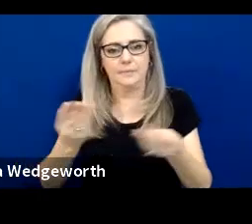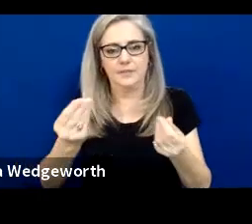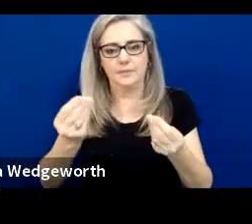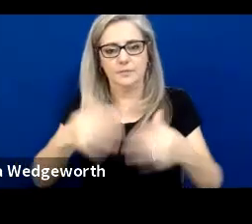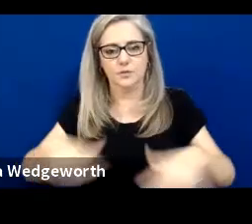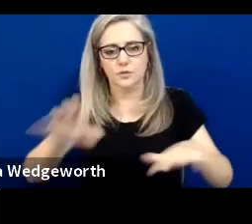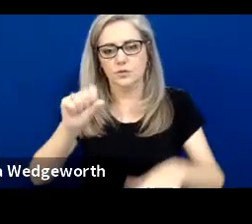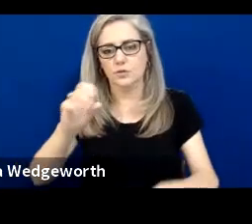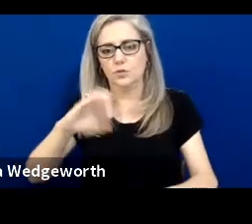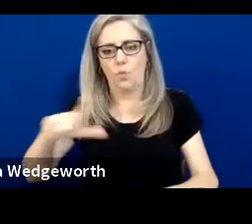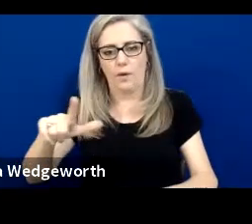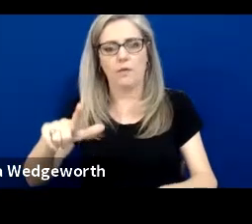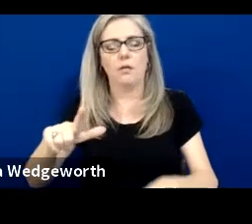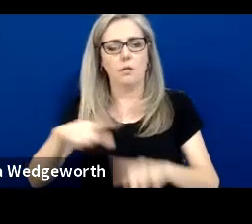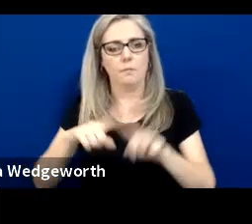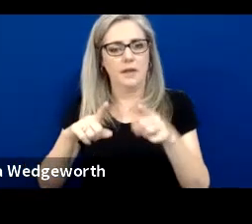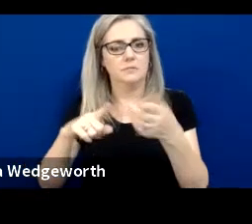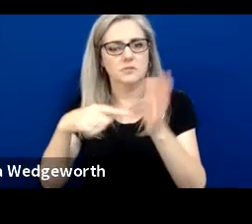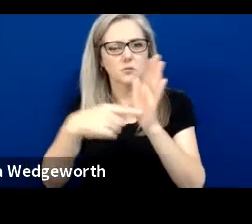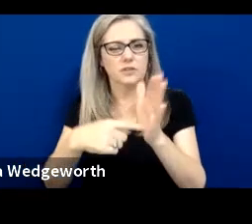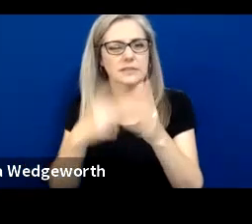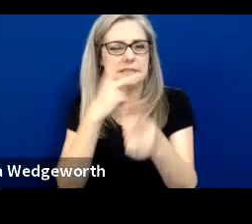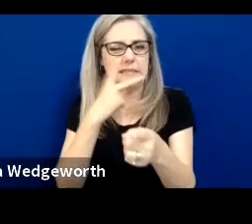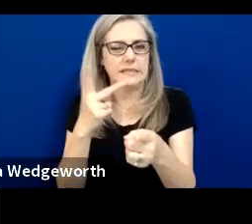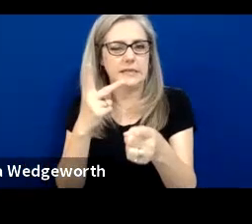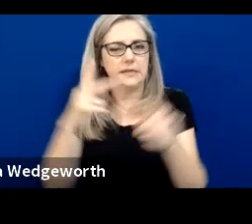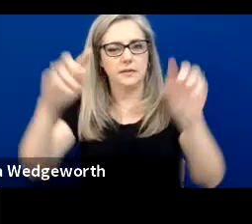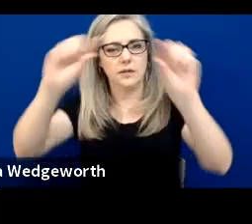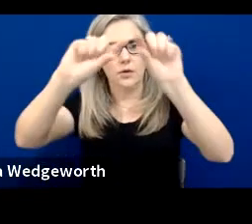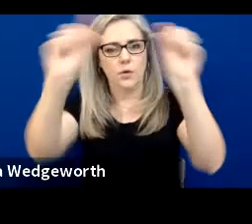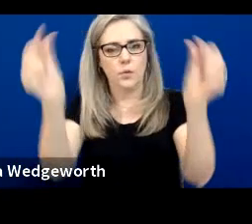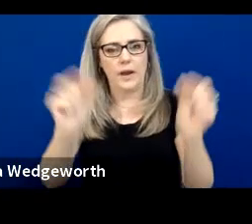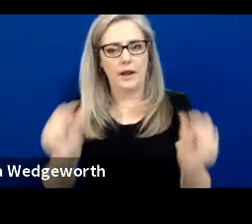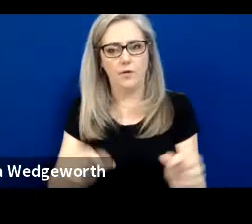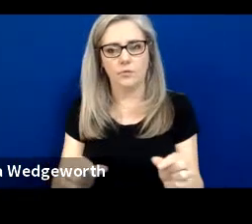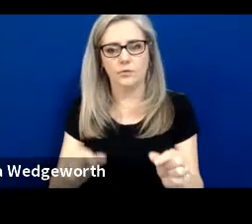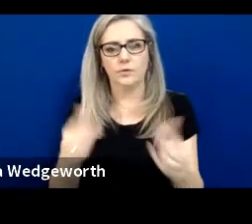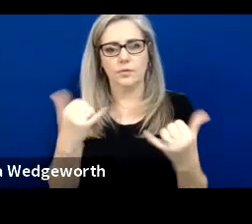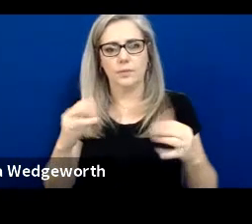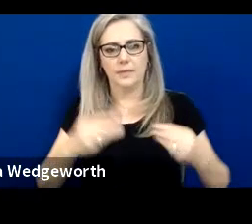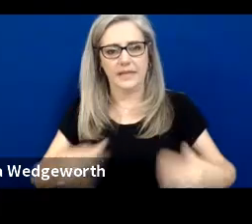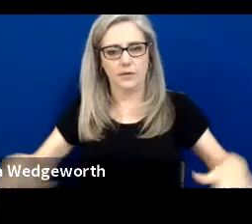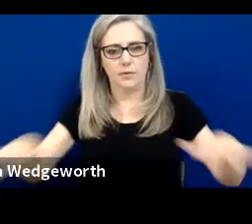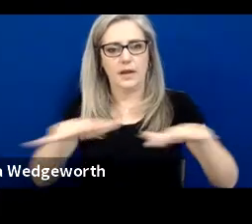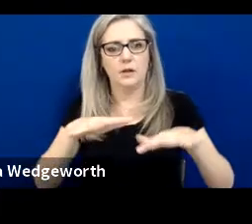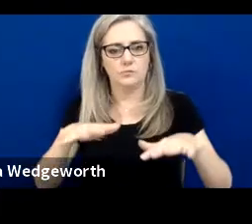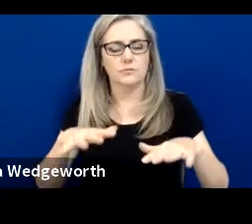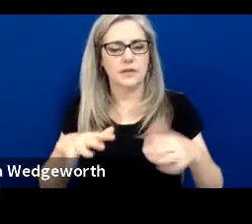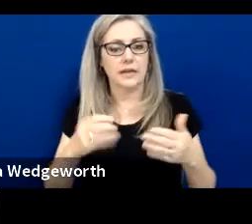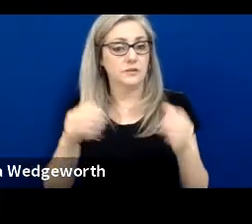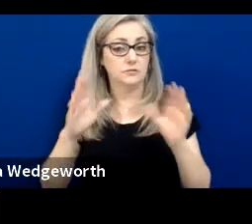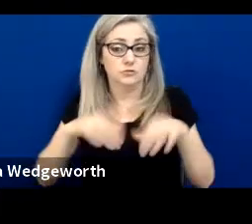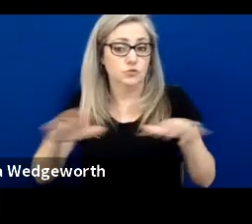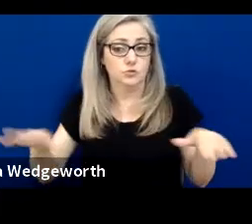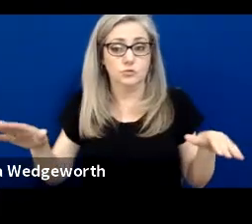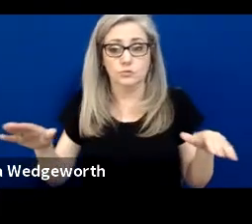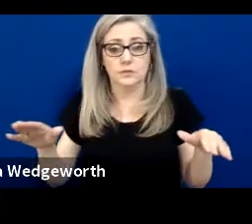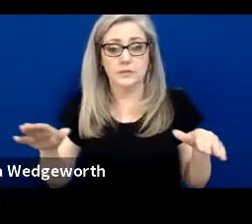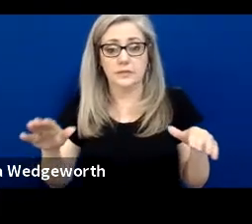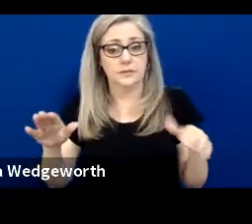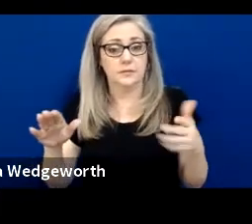shown here with some of the playground edges. And of course, children will